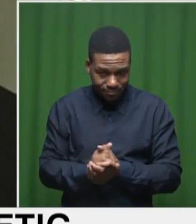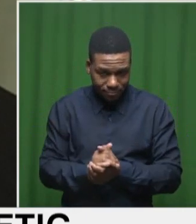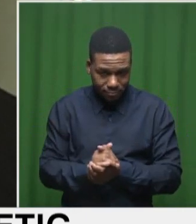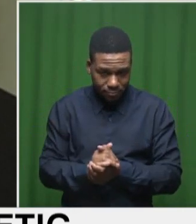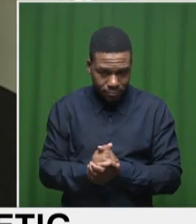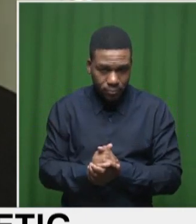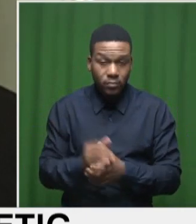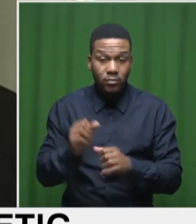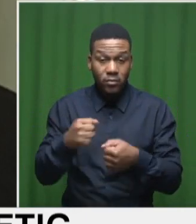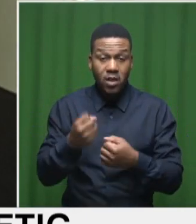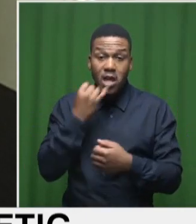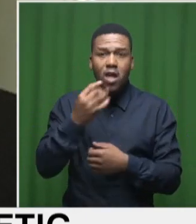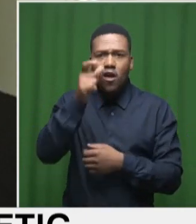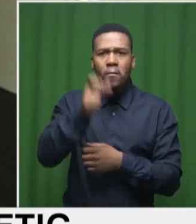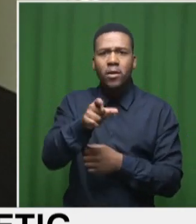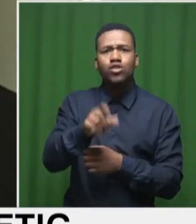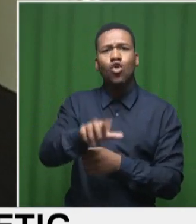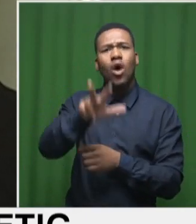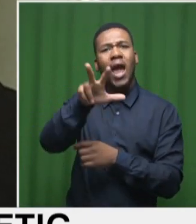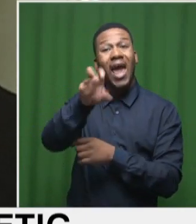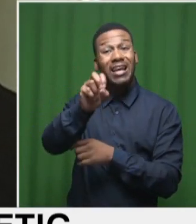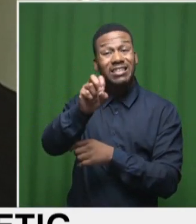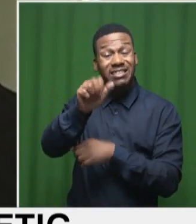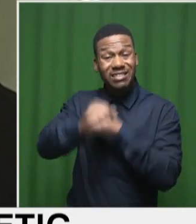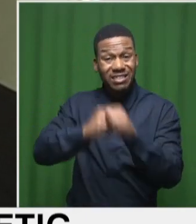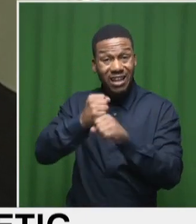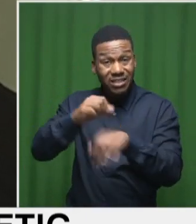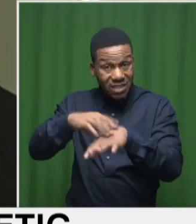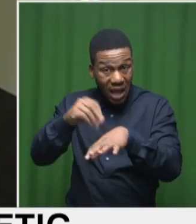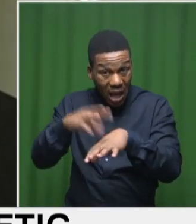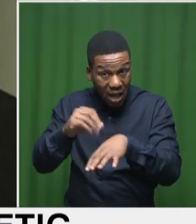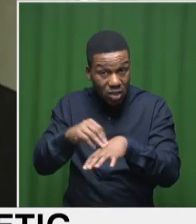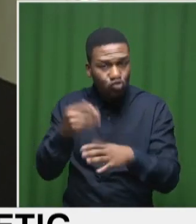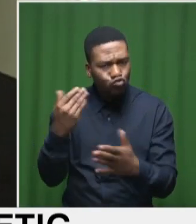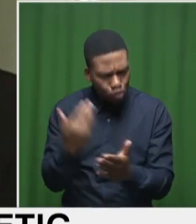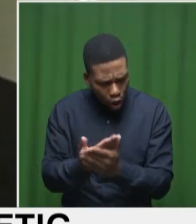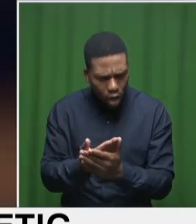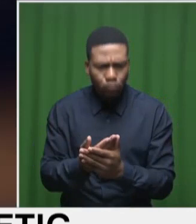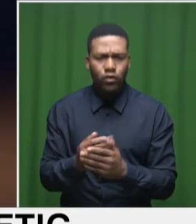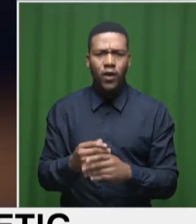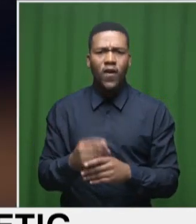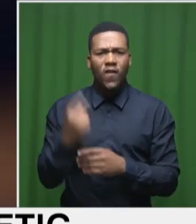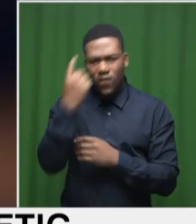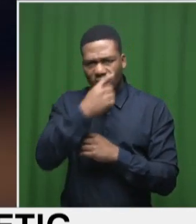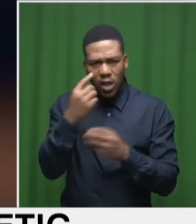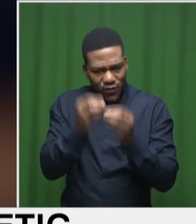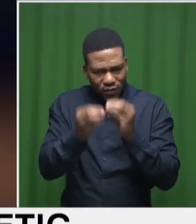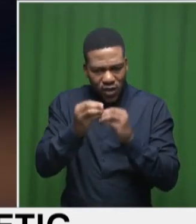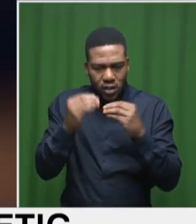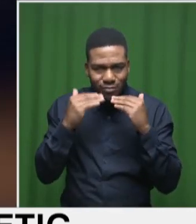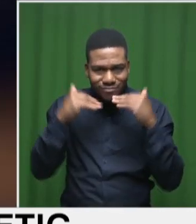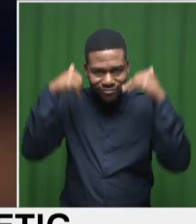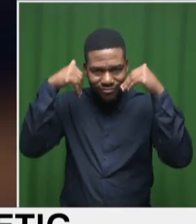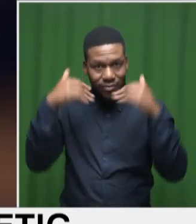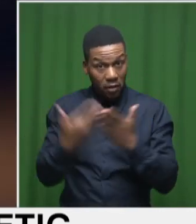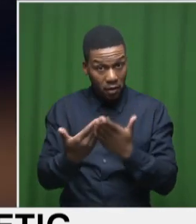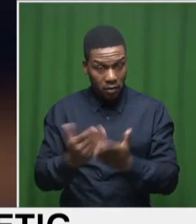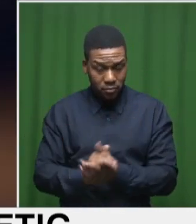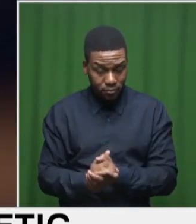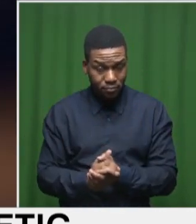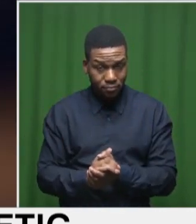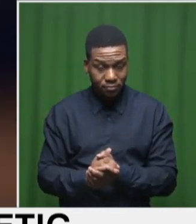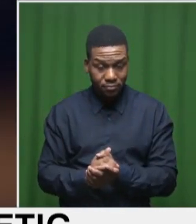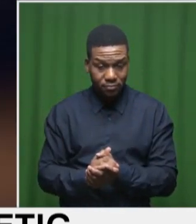Even when somebody's 80 years old, that lifting can actually happen just by using injectables. Owner of the Anti-Aging Art